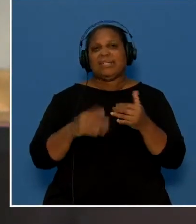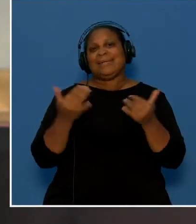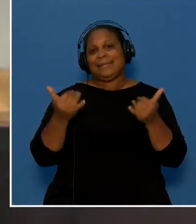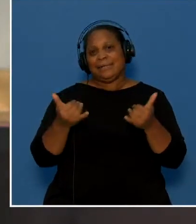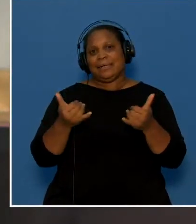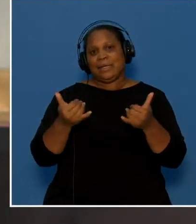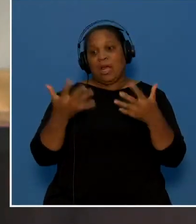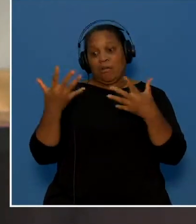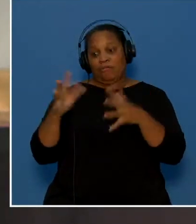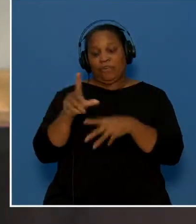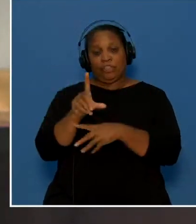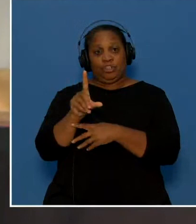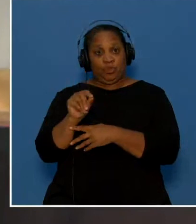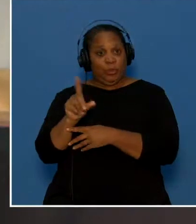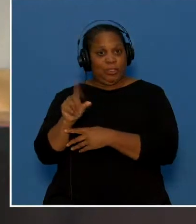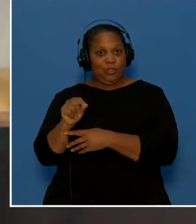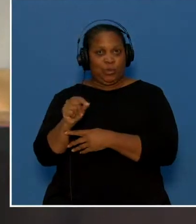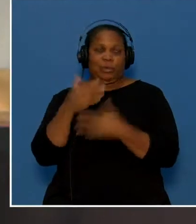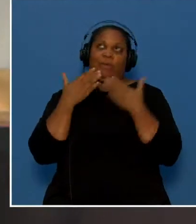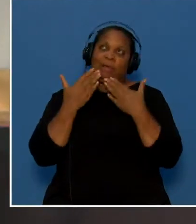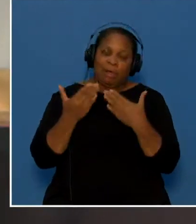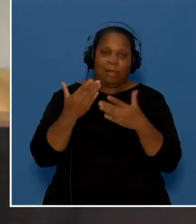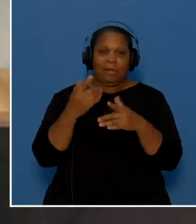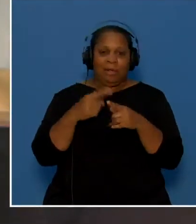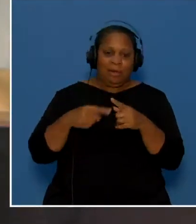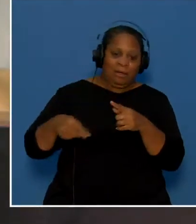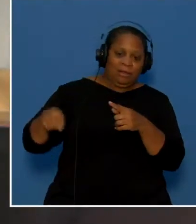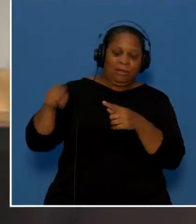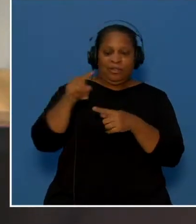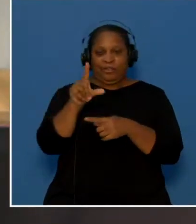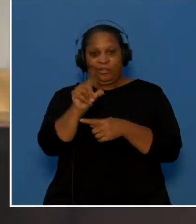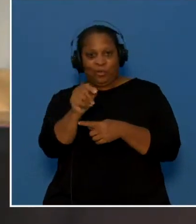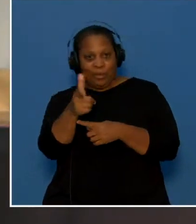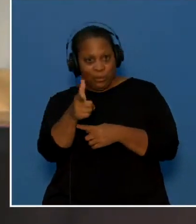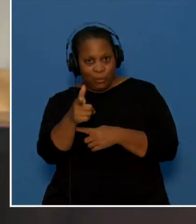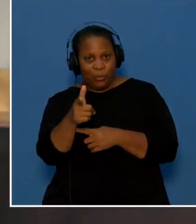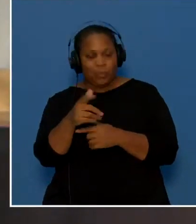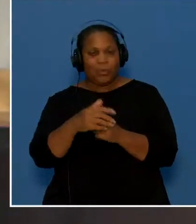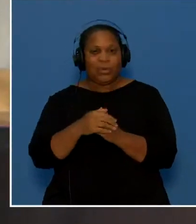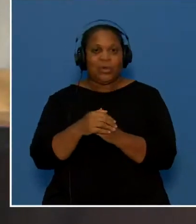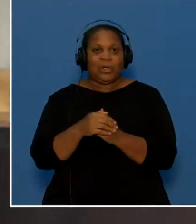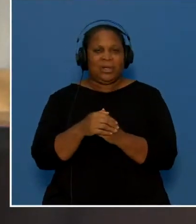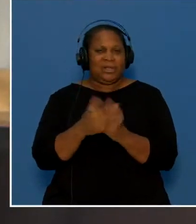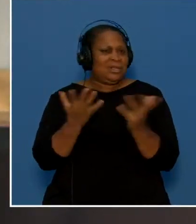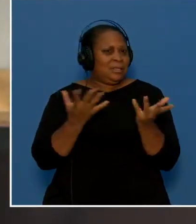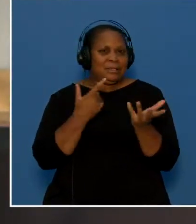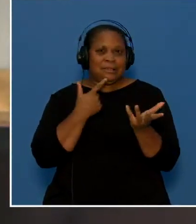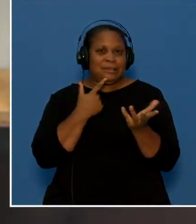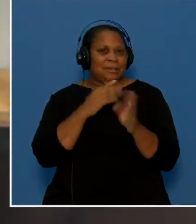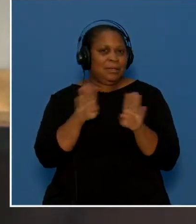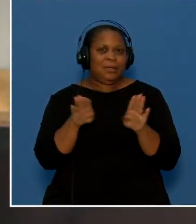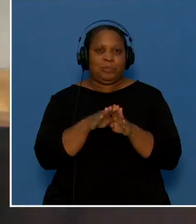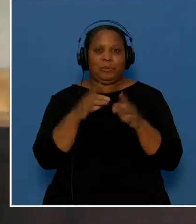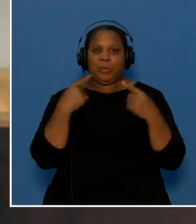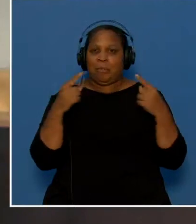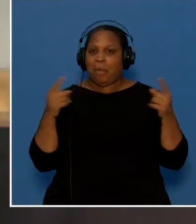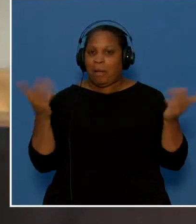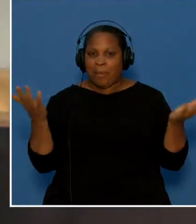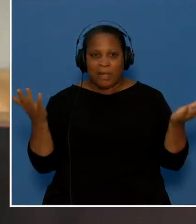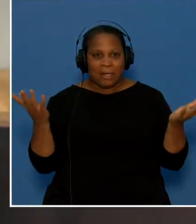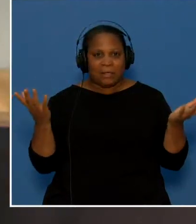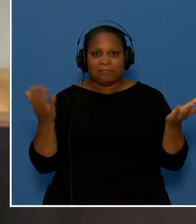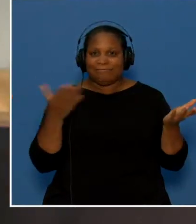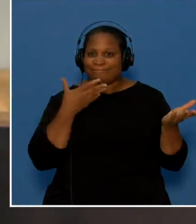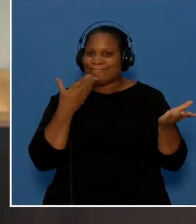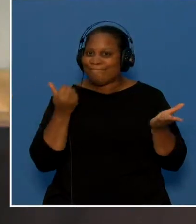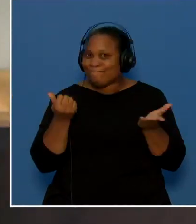out of 2020, thankfully, into 2021, what can you say to the Bermuda public about having a